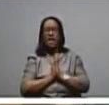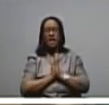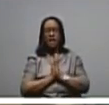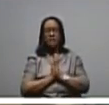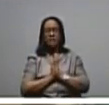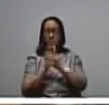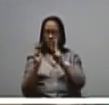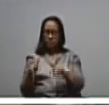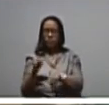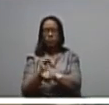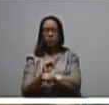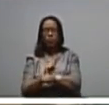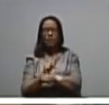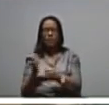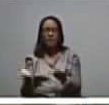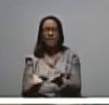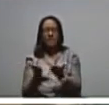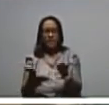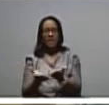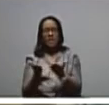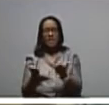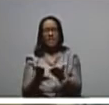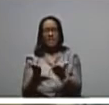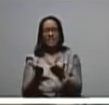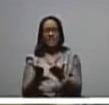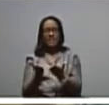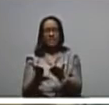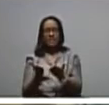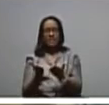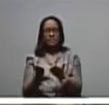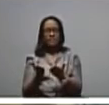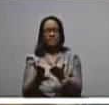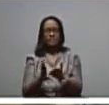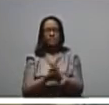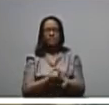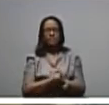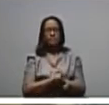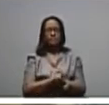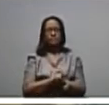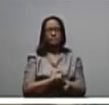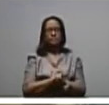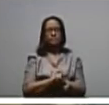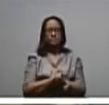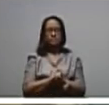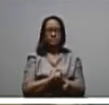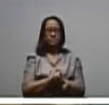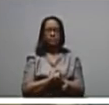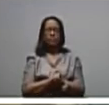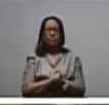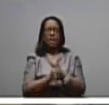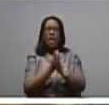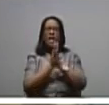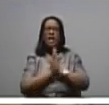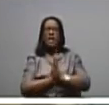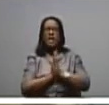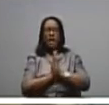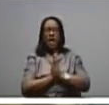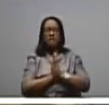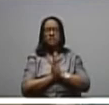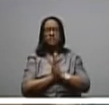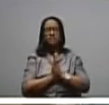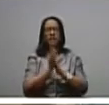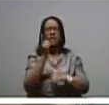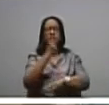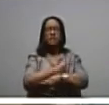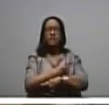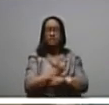cricket? Knowing he used to sell press, that is shaved ice with syrup, I